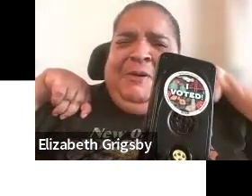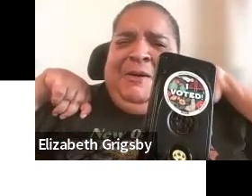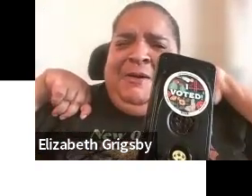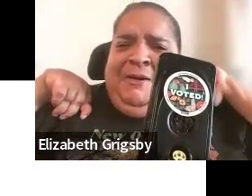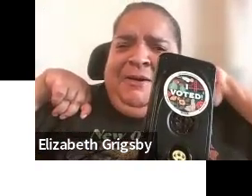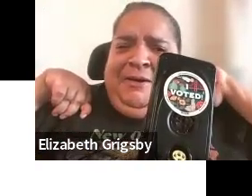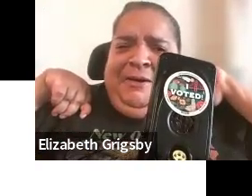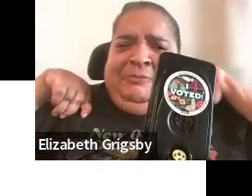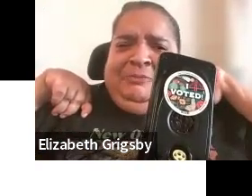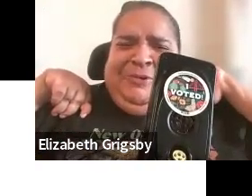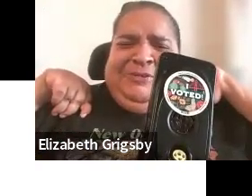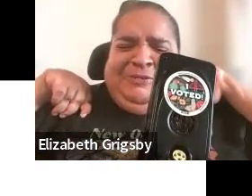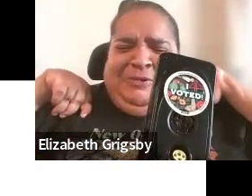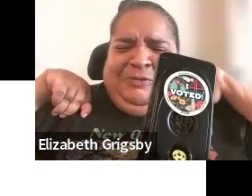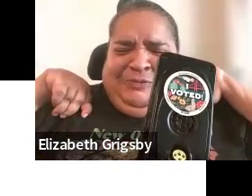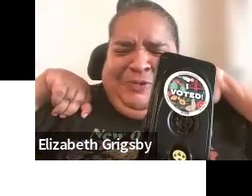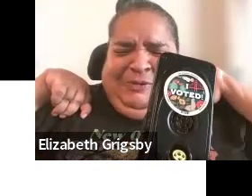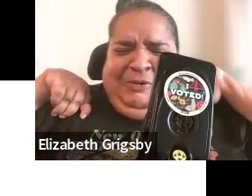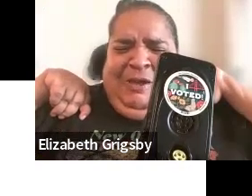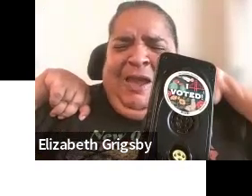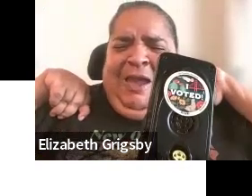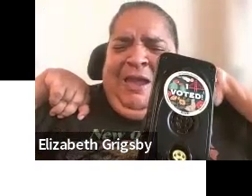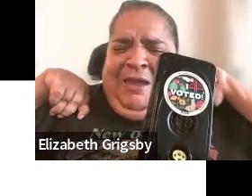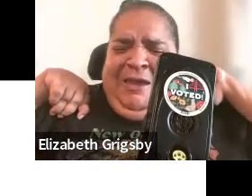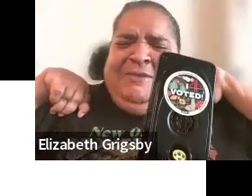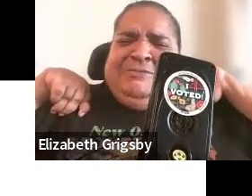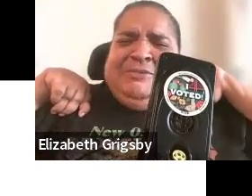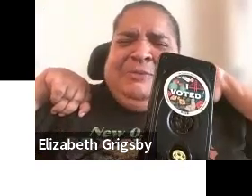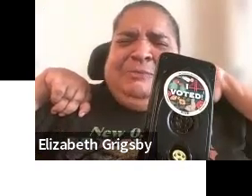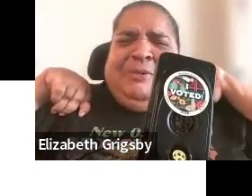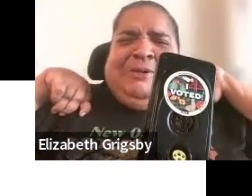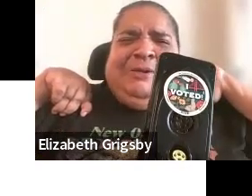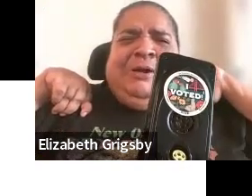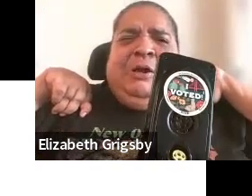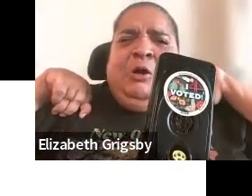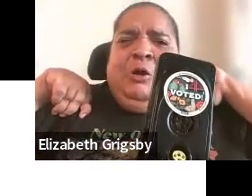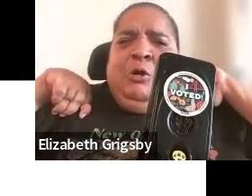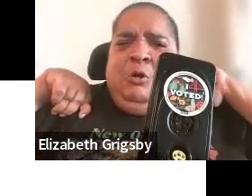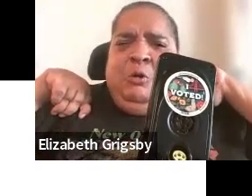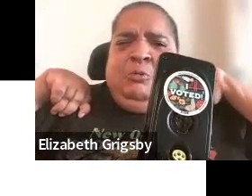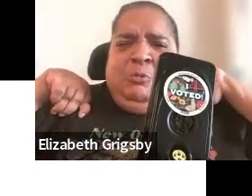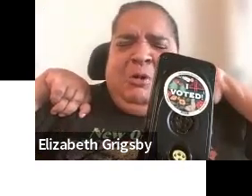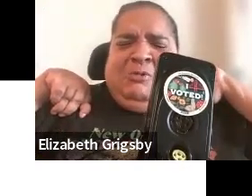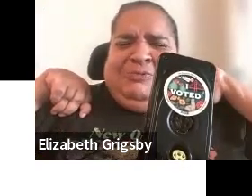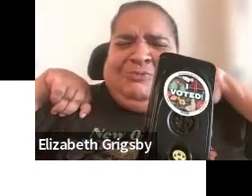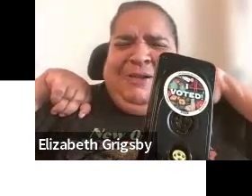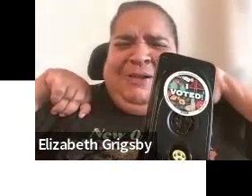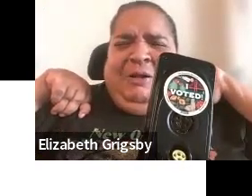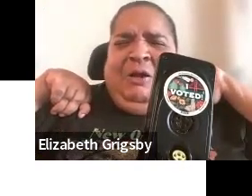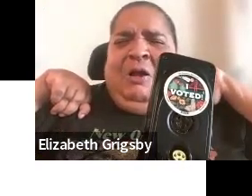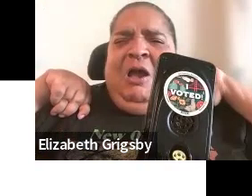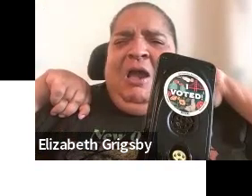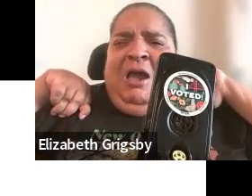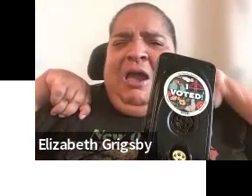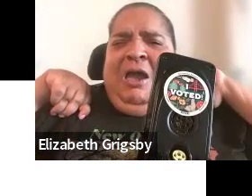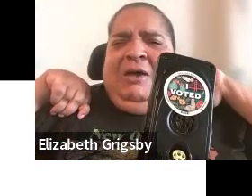myself, a regional center, and somebody who works